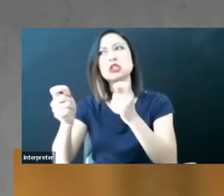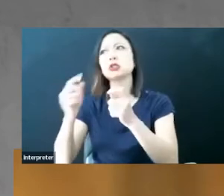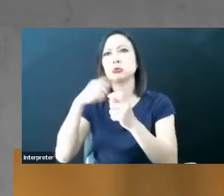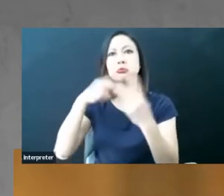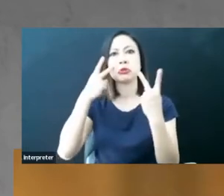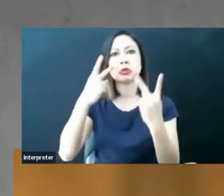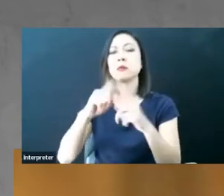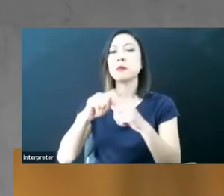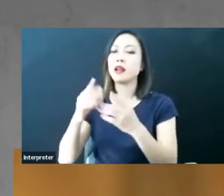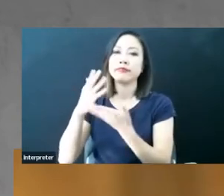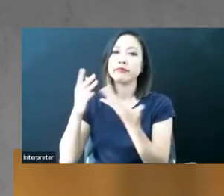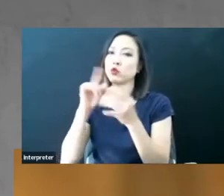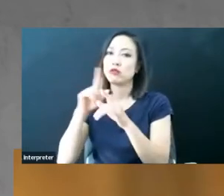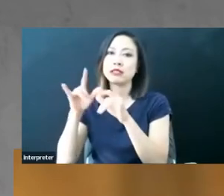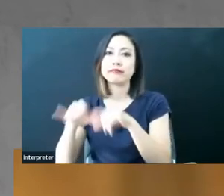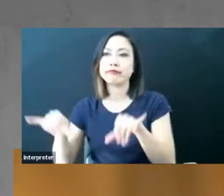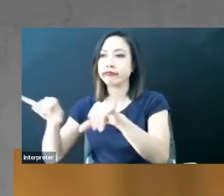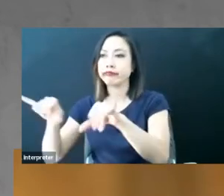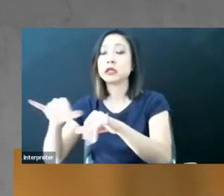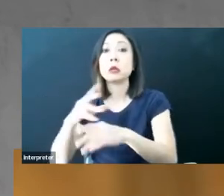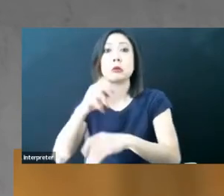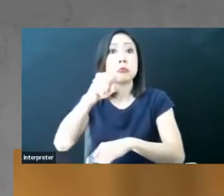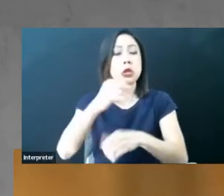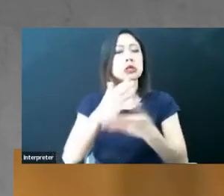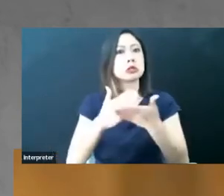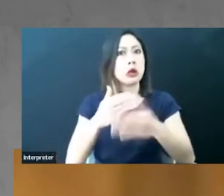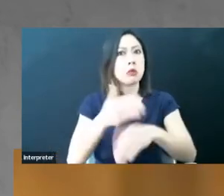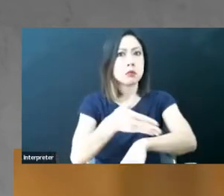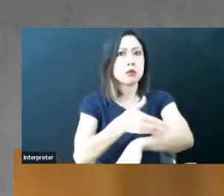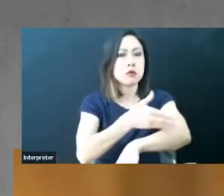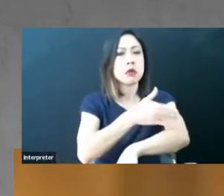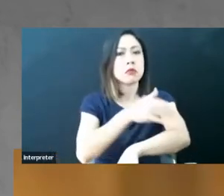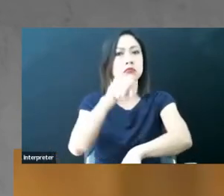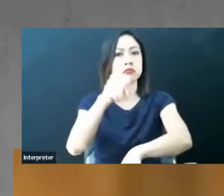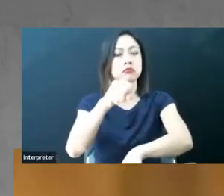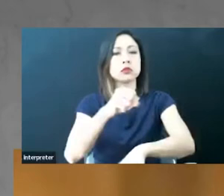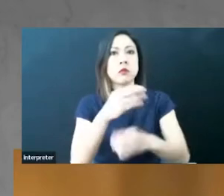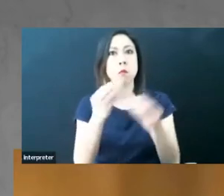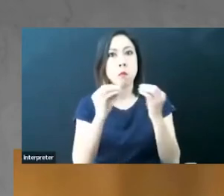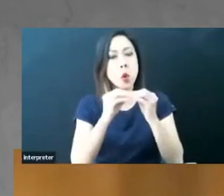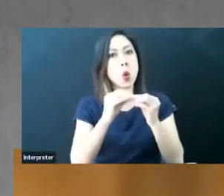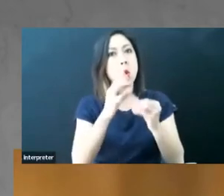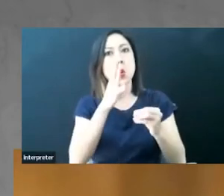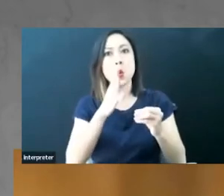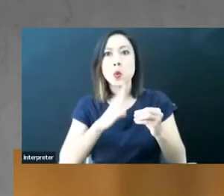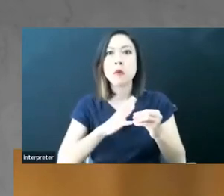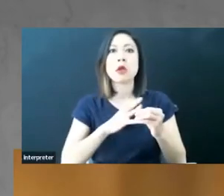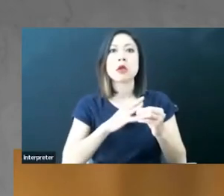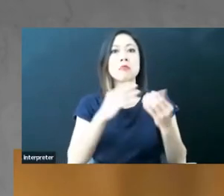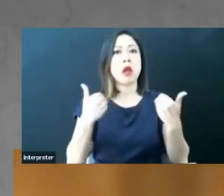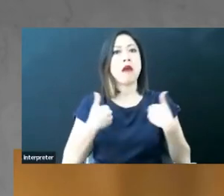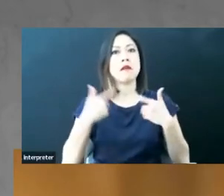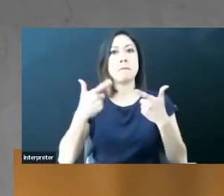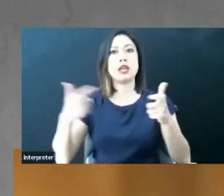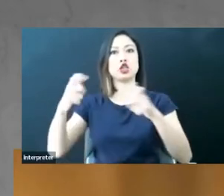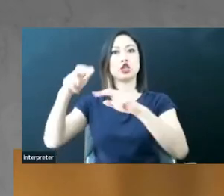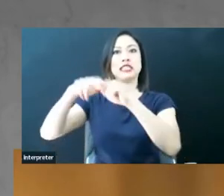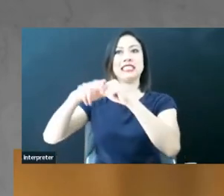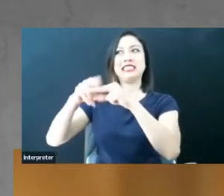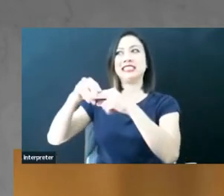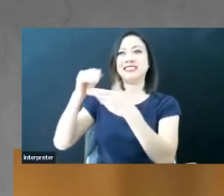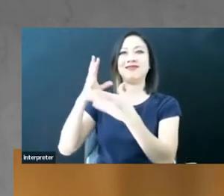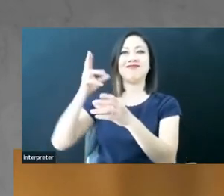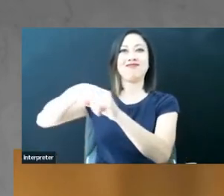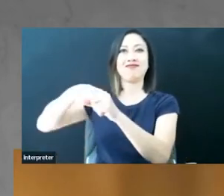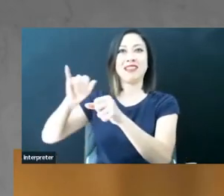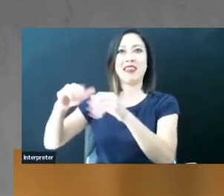roles, there's been improvement, no question about it. More women have a seat at the table, a bigger seat at the table. But at the end of the day,